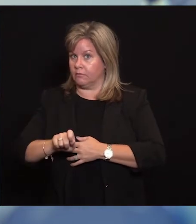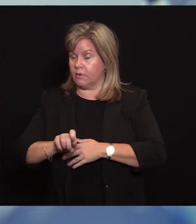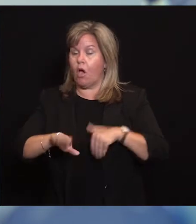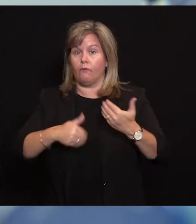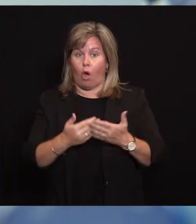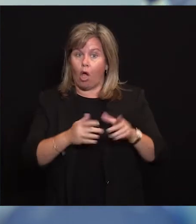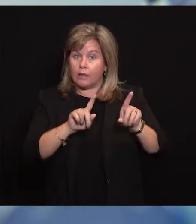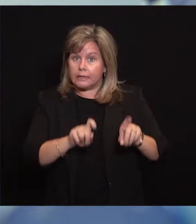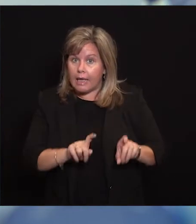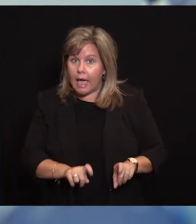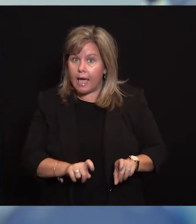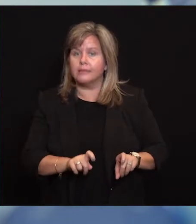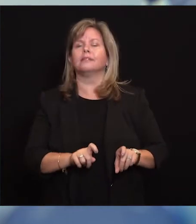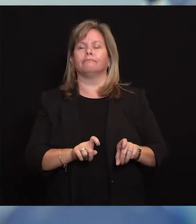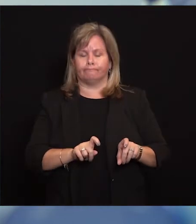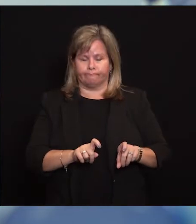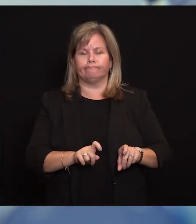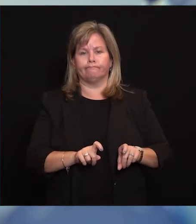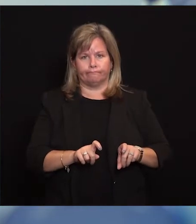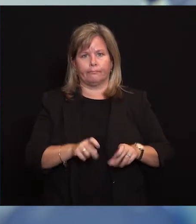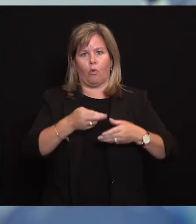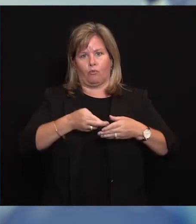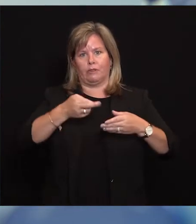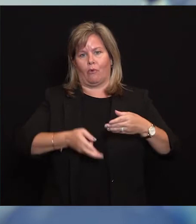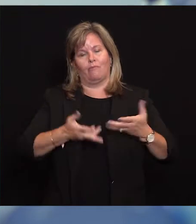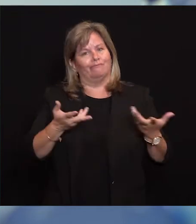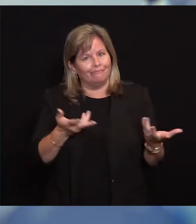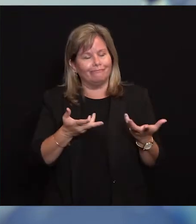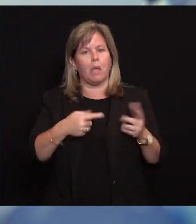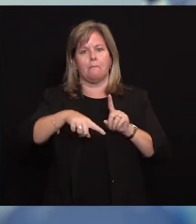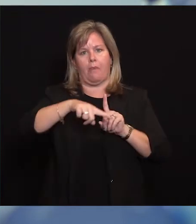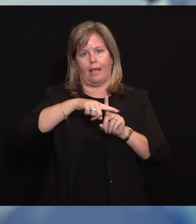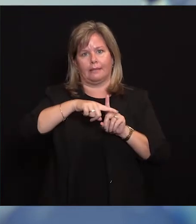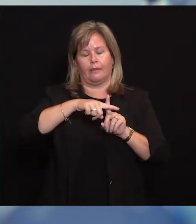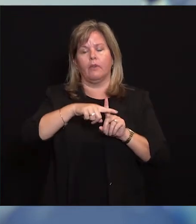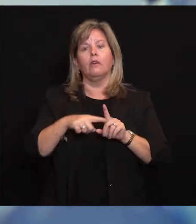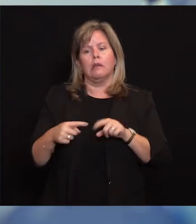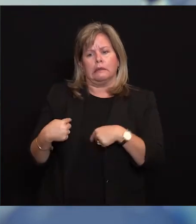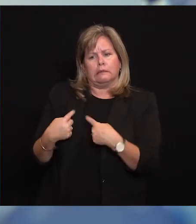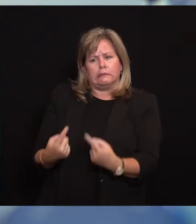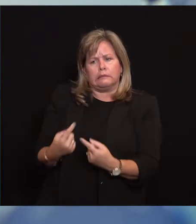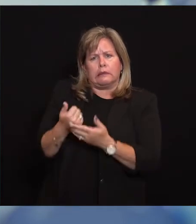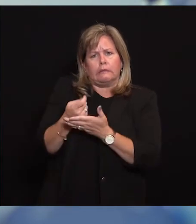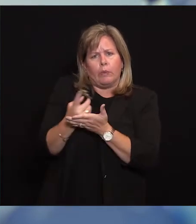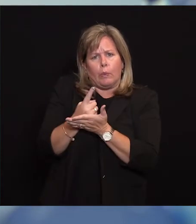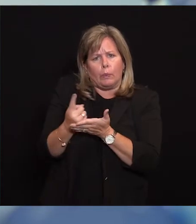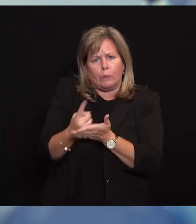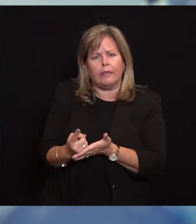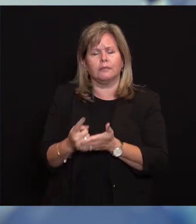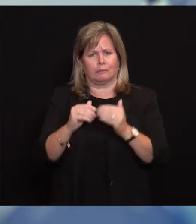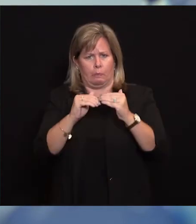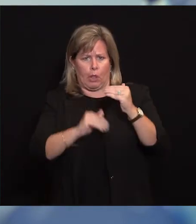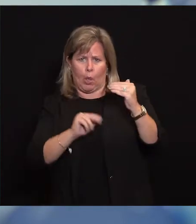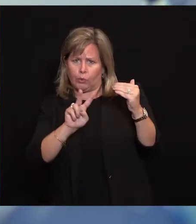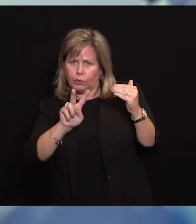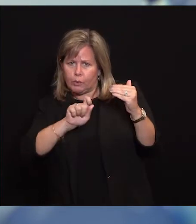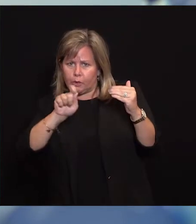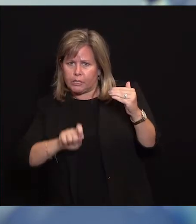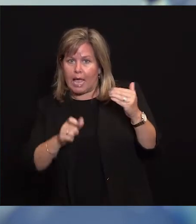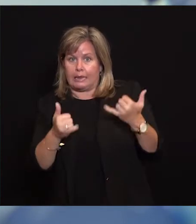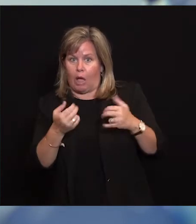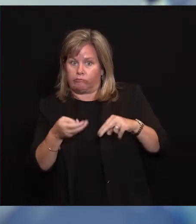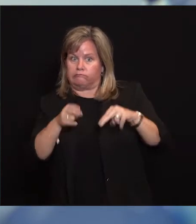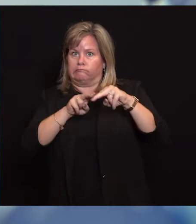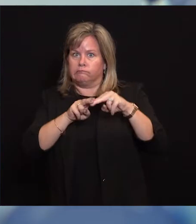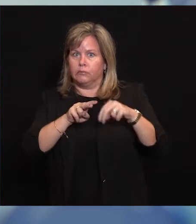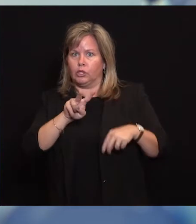County residents coming back positive. Last week and for the last several weeks, we've been at or below 2%. So